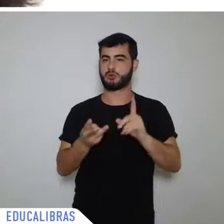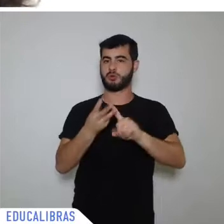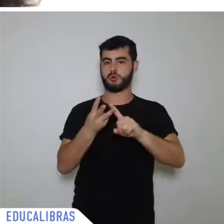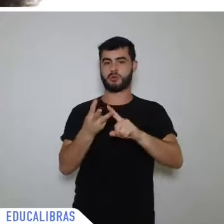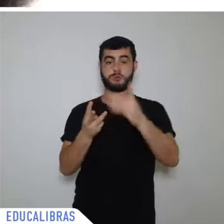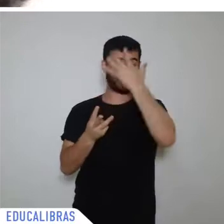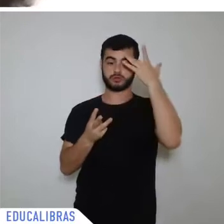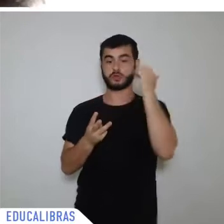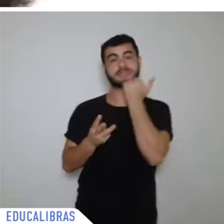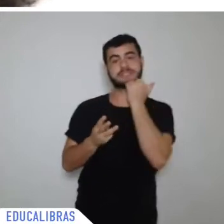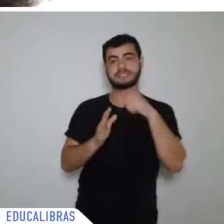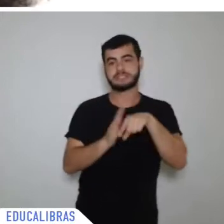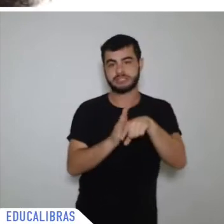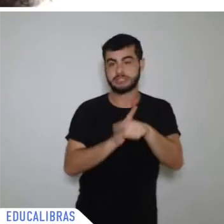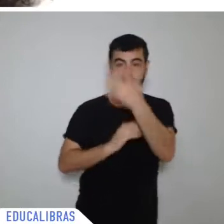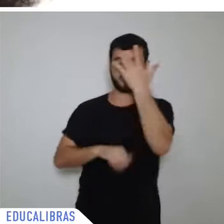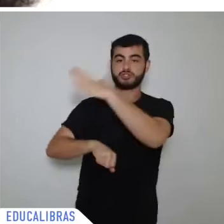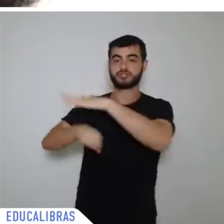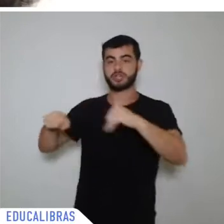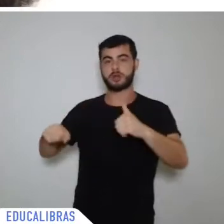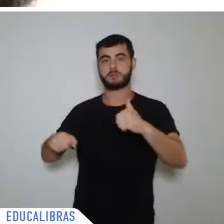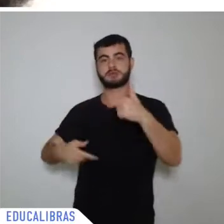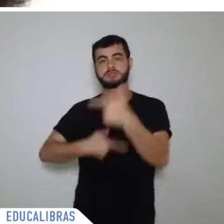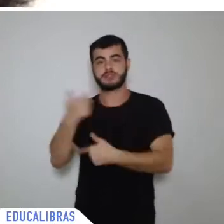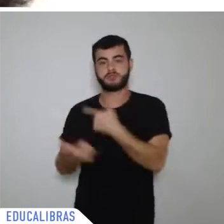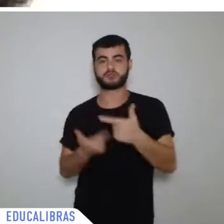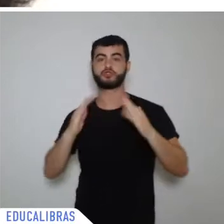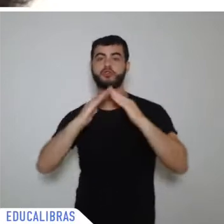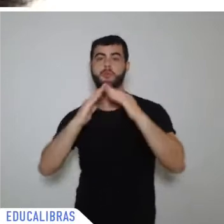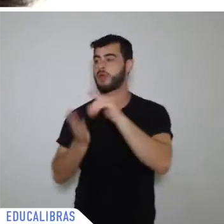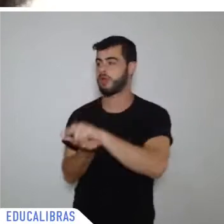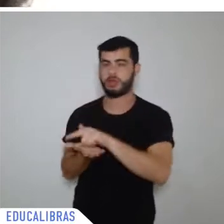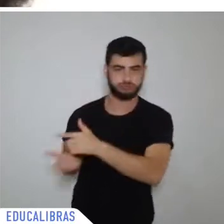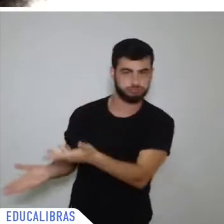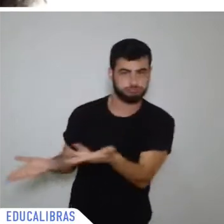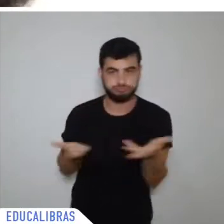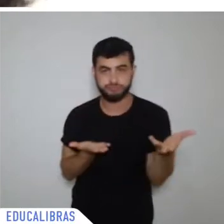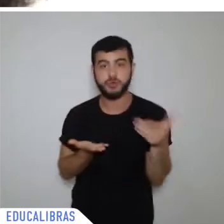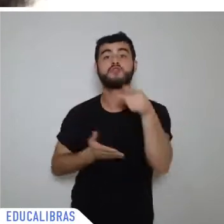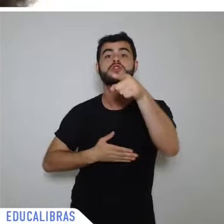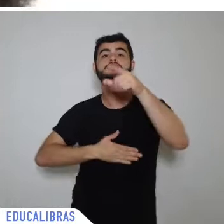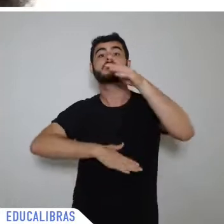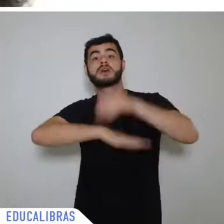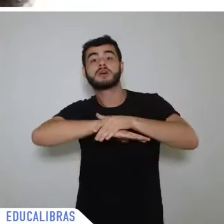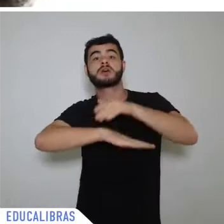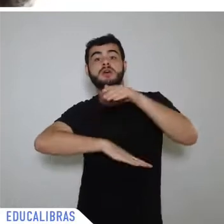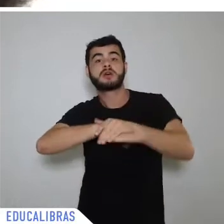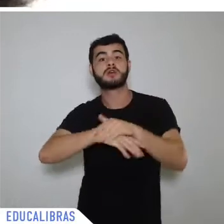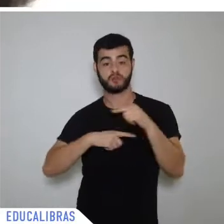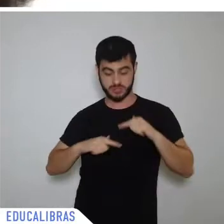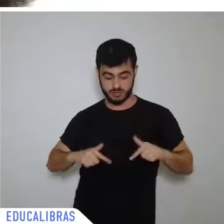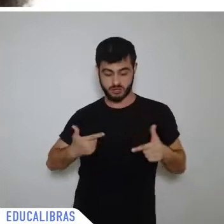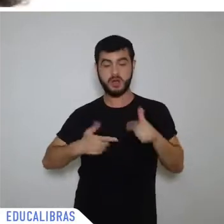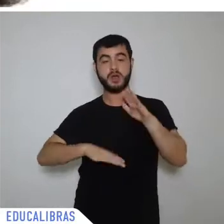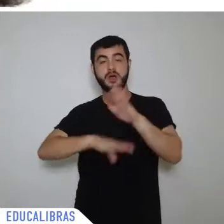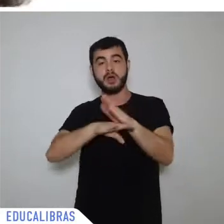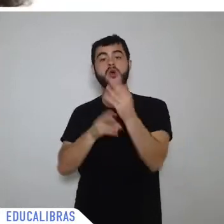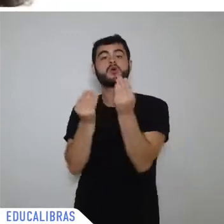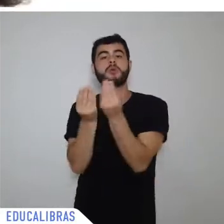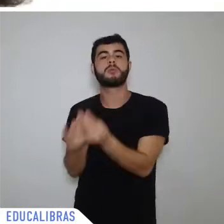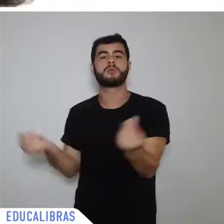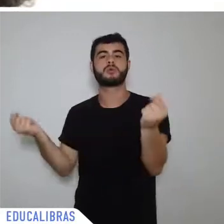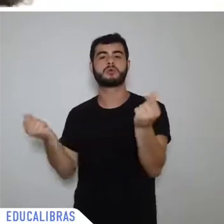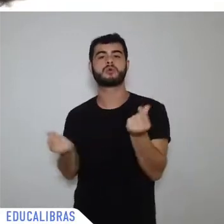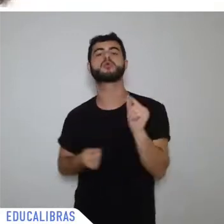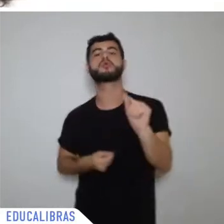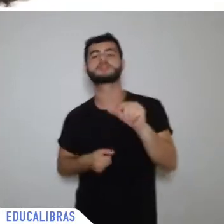a dentist, as someone who hires domestic services? What can you do and what are